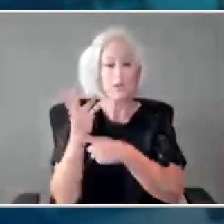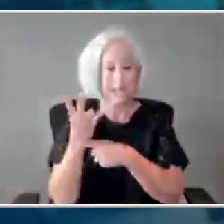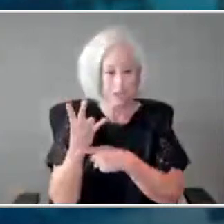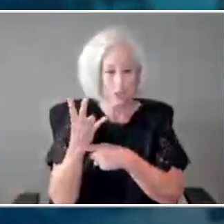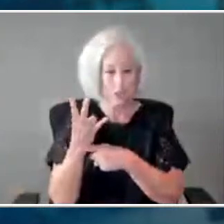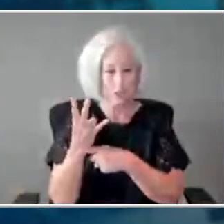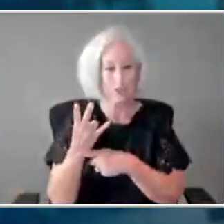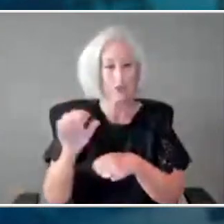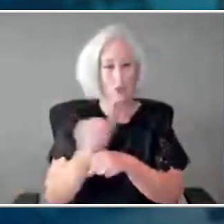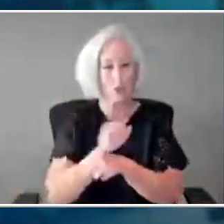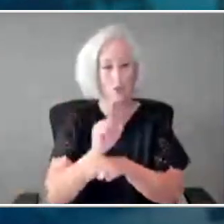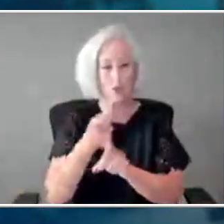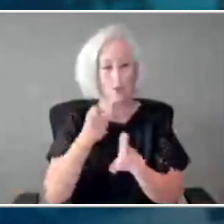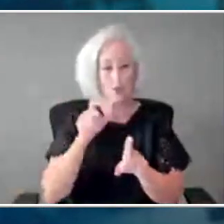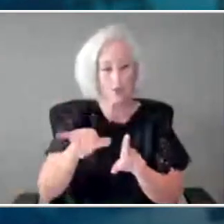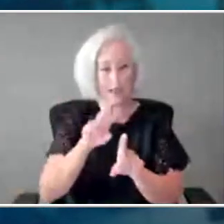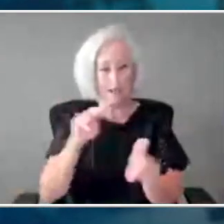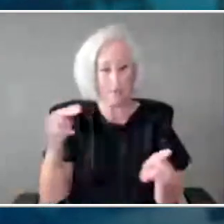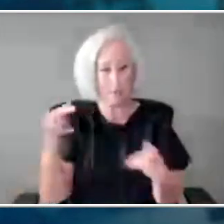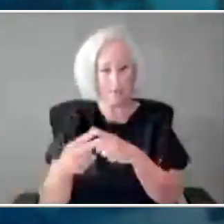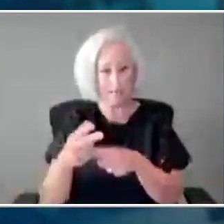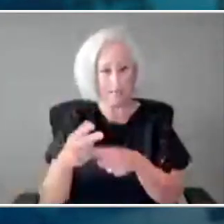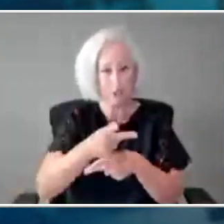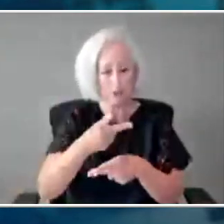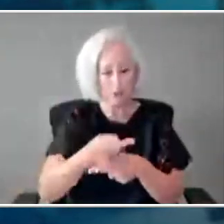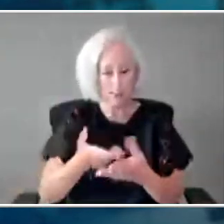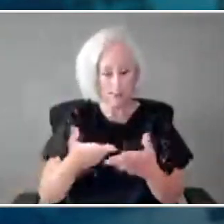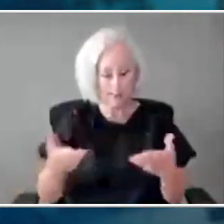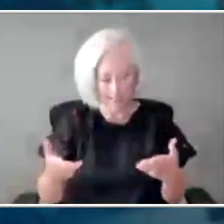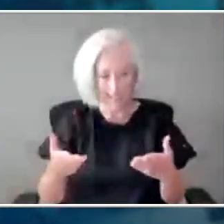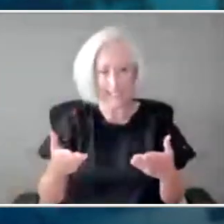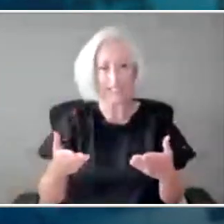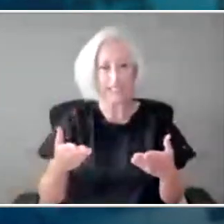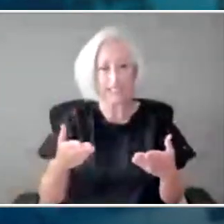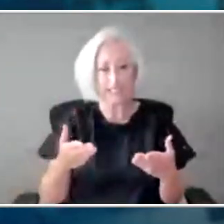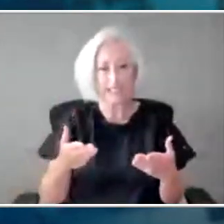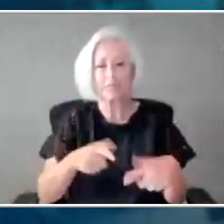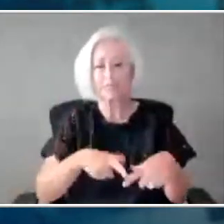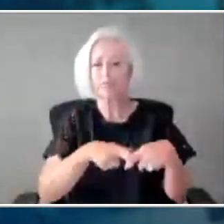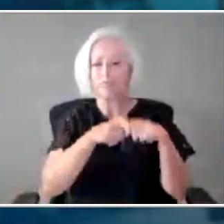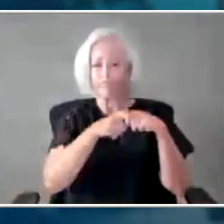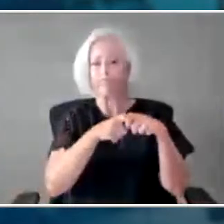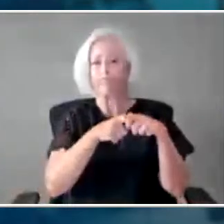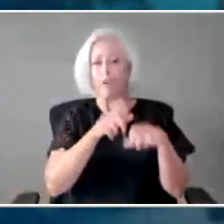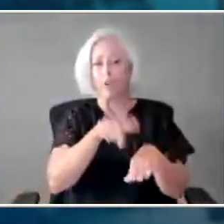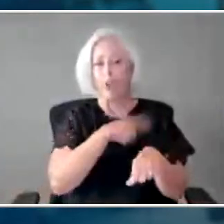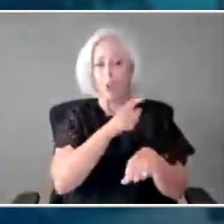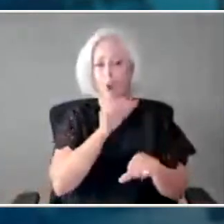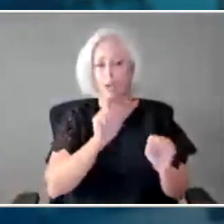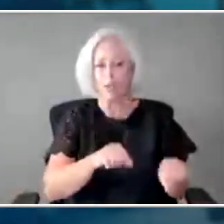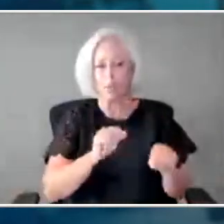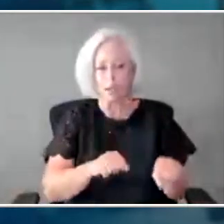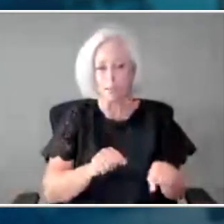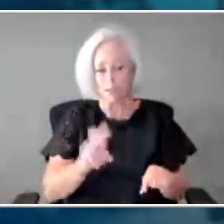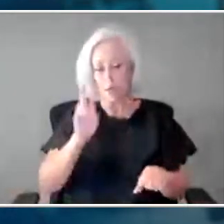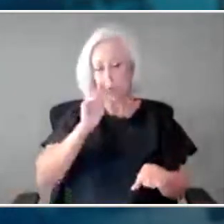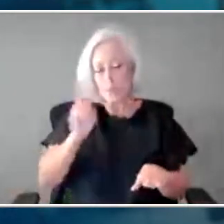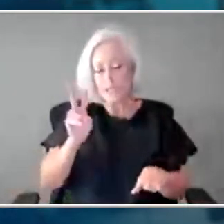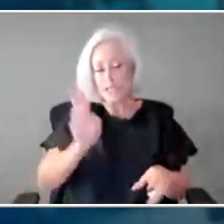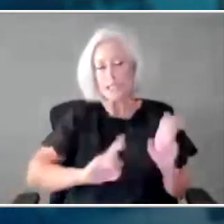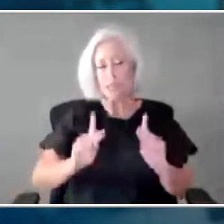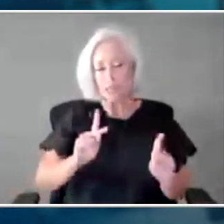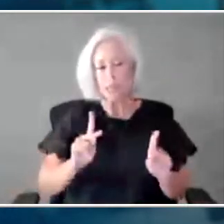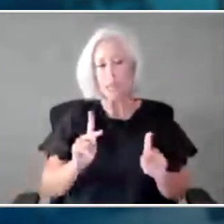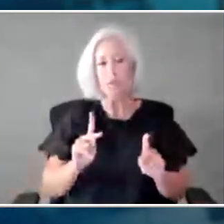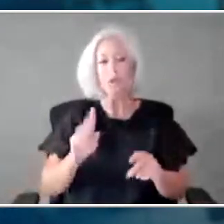cancer perspective to keep things in remission as long as possible. You know, we're seeing more and more patients, especially those with BRCA mutations on the PARP inhibitors, who